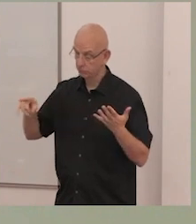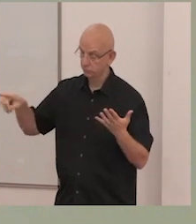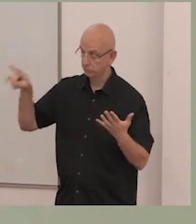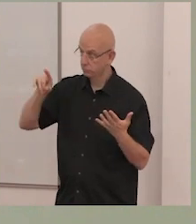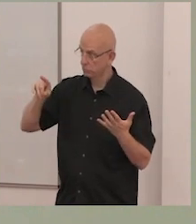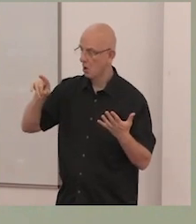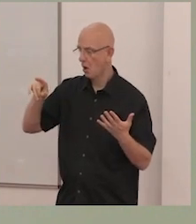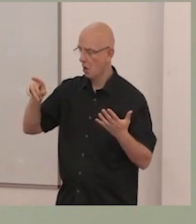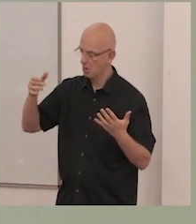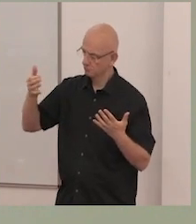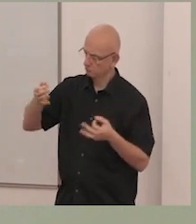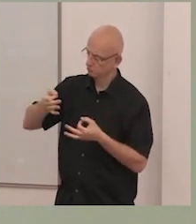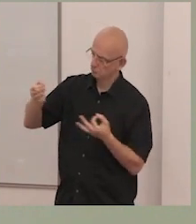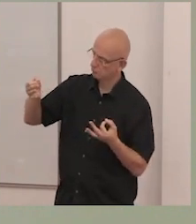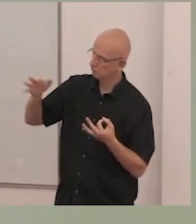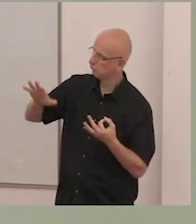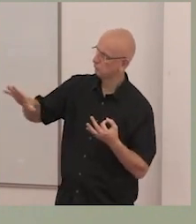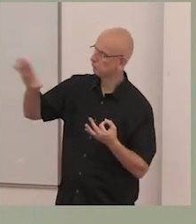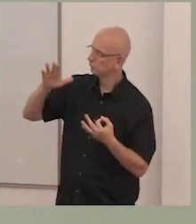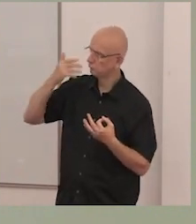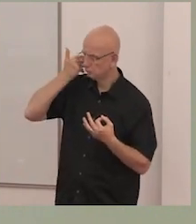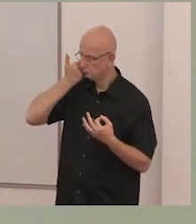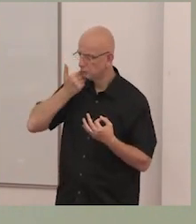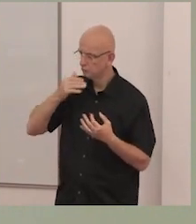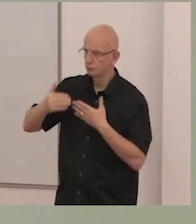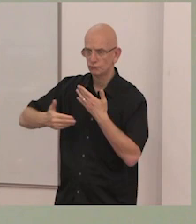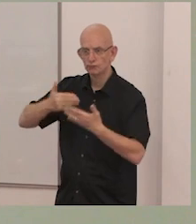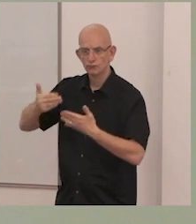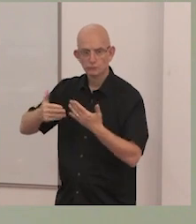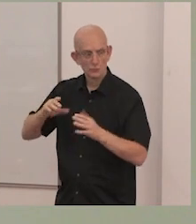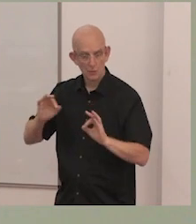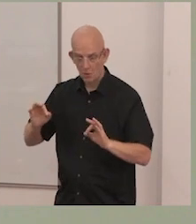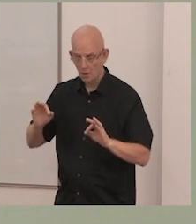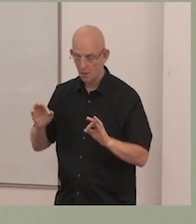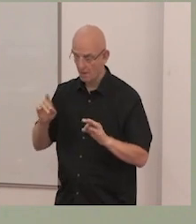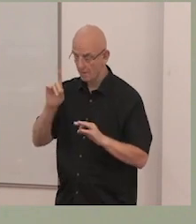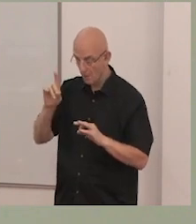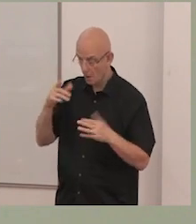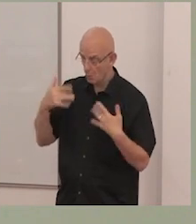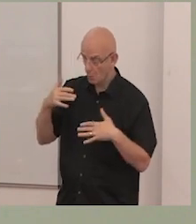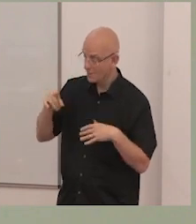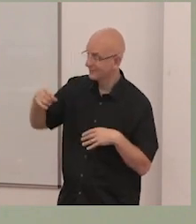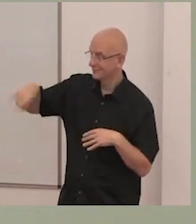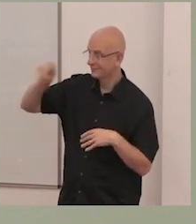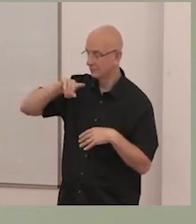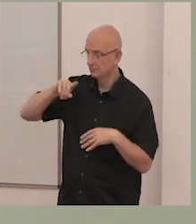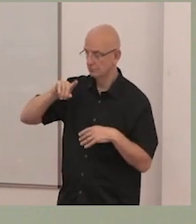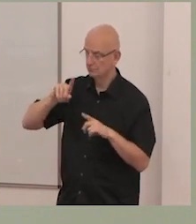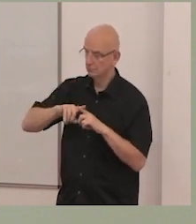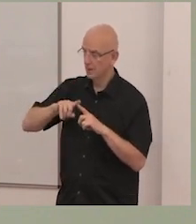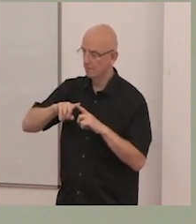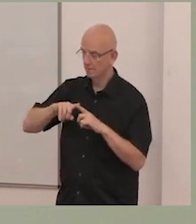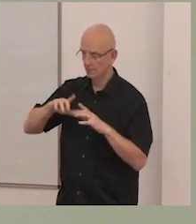some, neoliberal country. So this was important for us to talk about. And